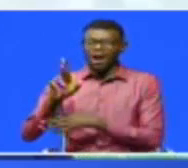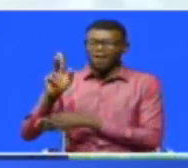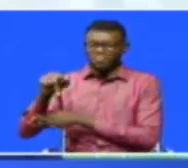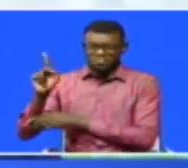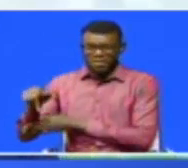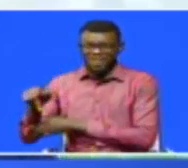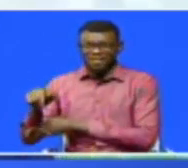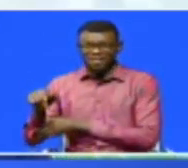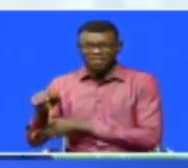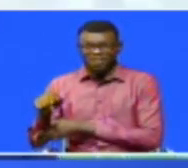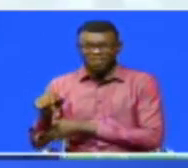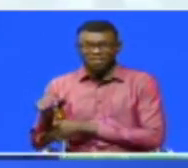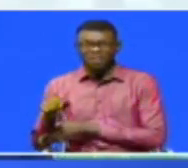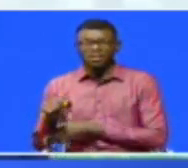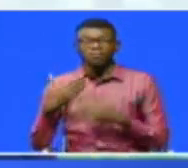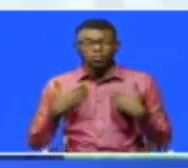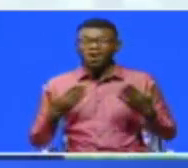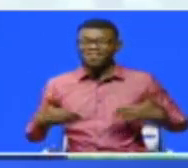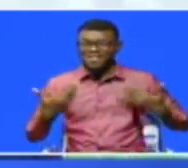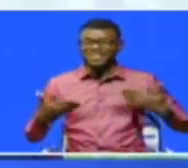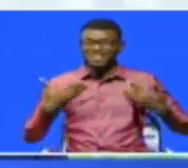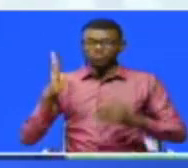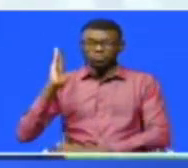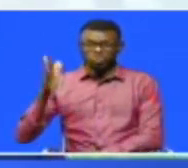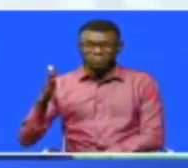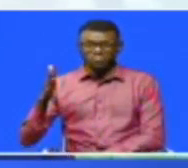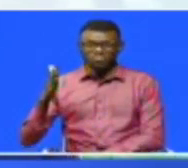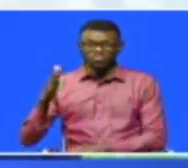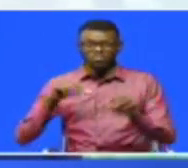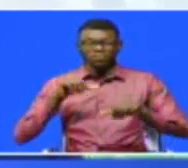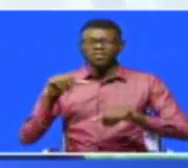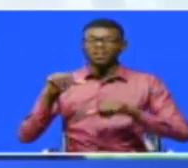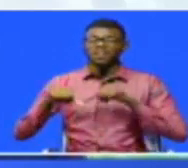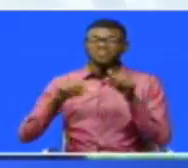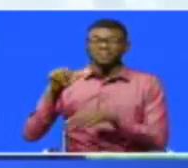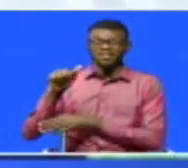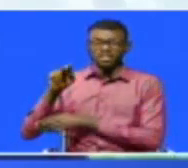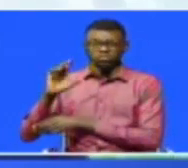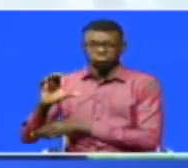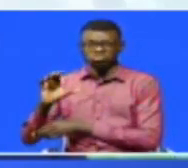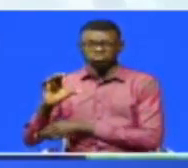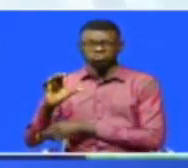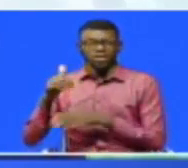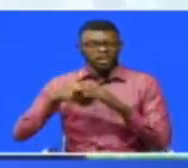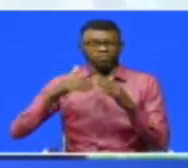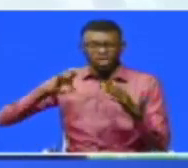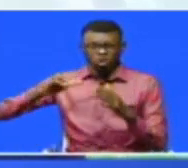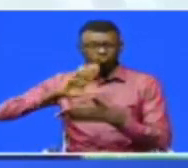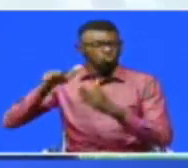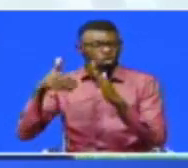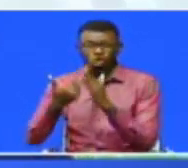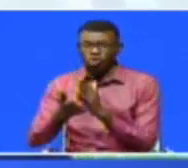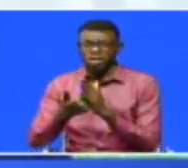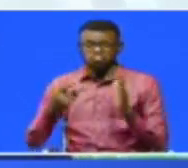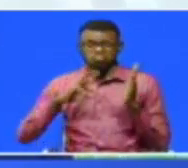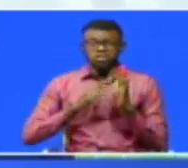will see the kind of excitement that we'll be generating around ANC in all our counties. That will